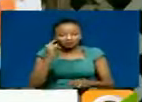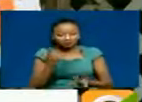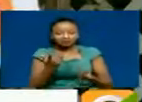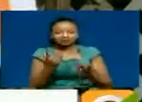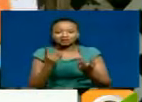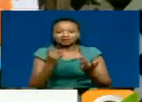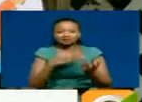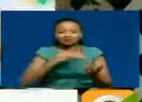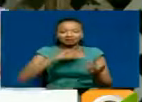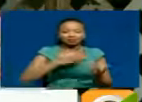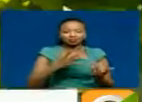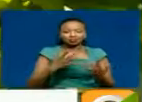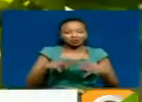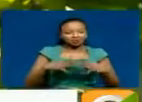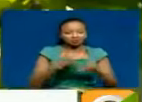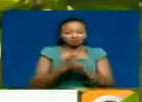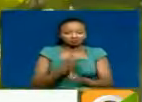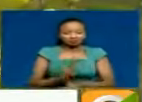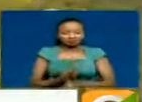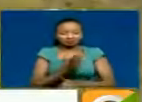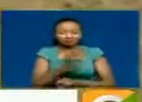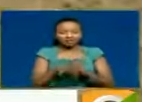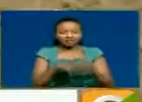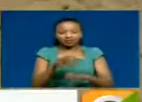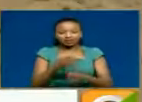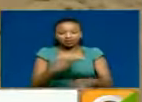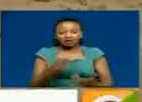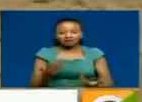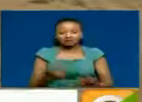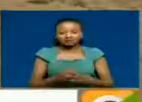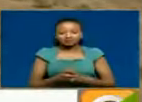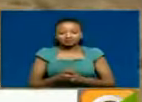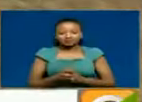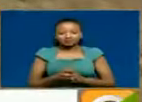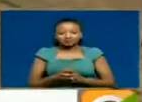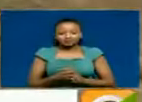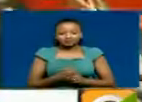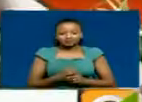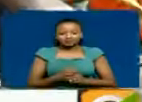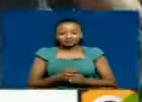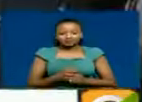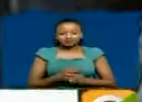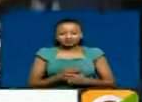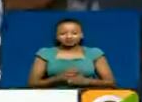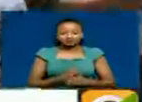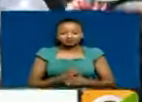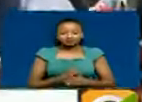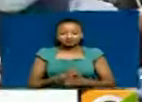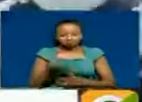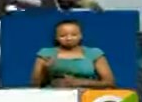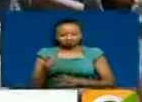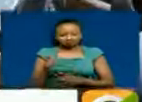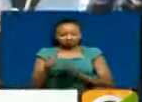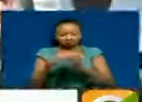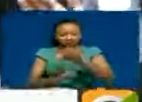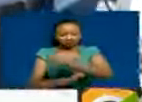different animals at the back. From the runway to hard-to-reach and underprivileged areas. I just started this March, and